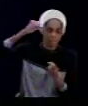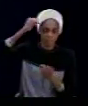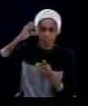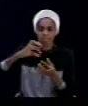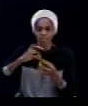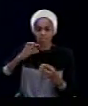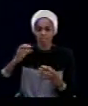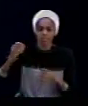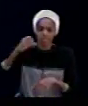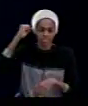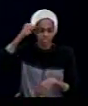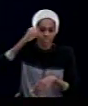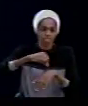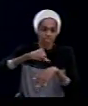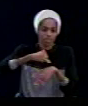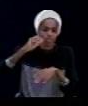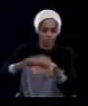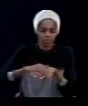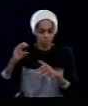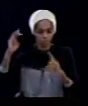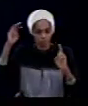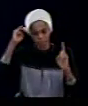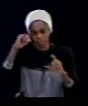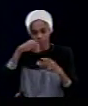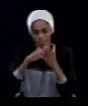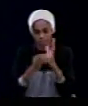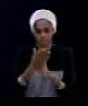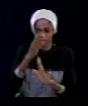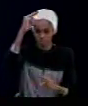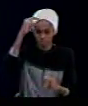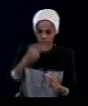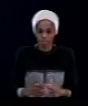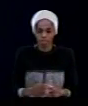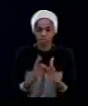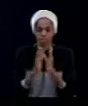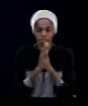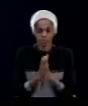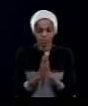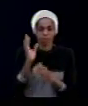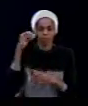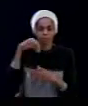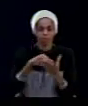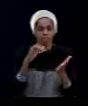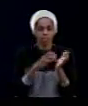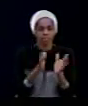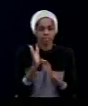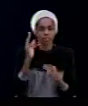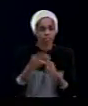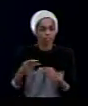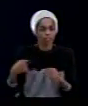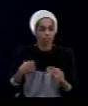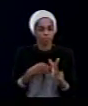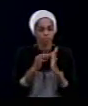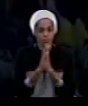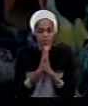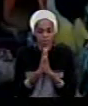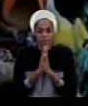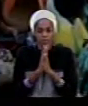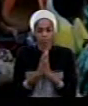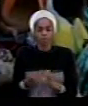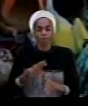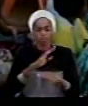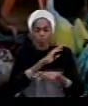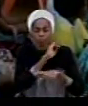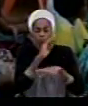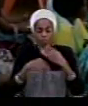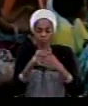anointing upon him. In the name of Jesus, in Jesus' name we have prayed. Almighty God,